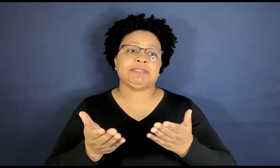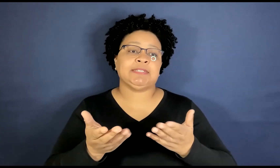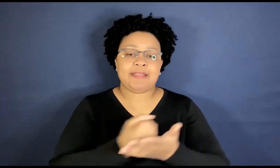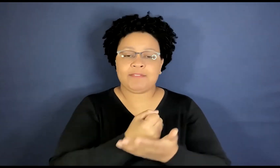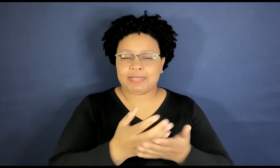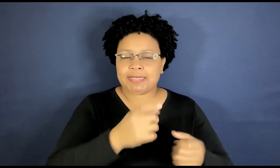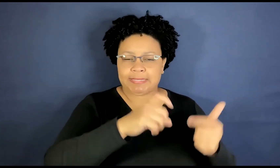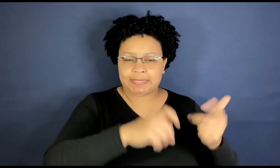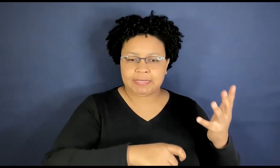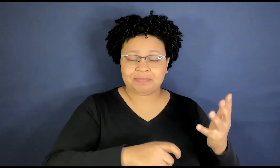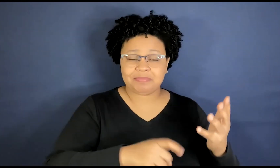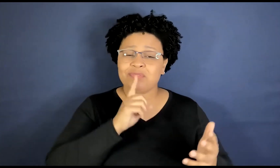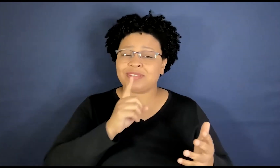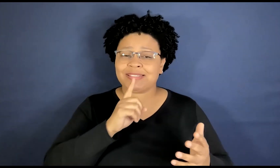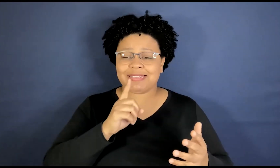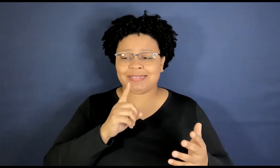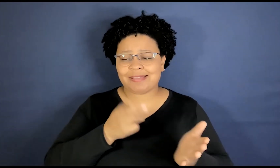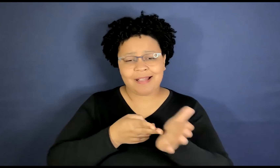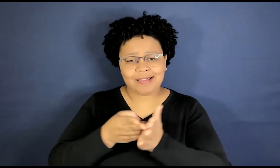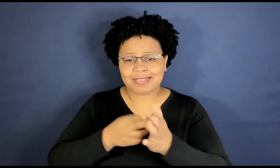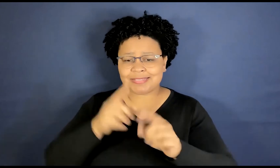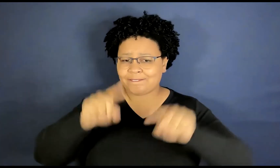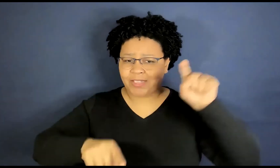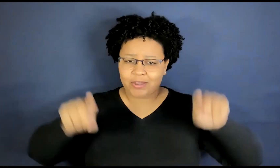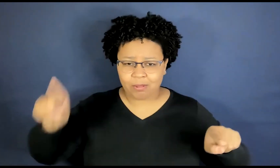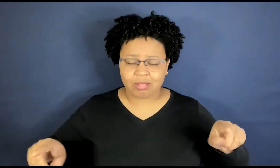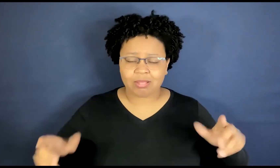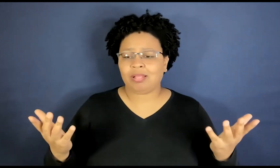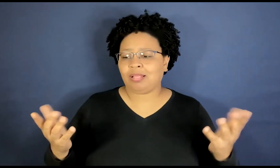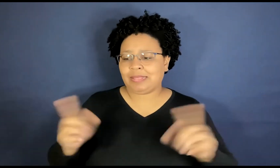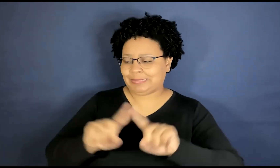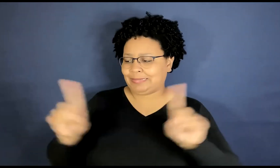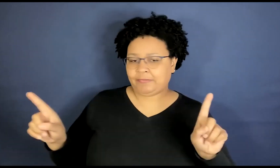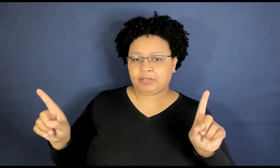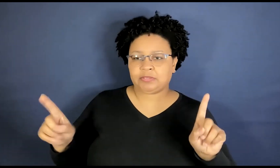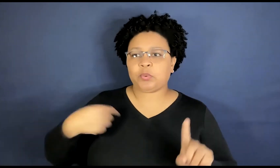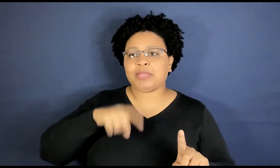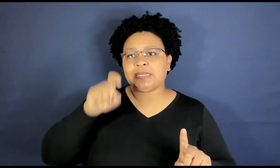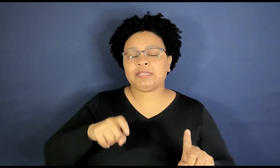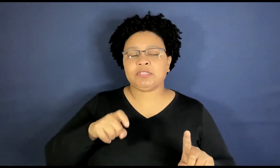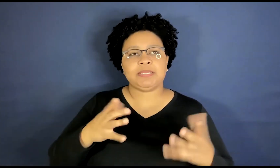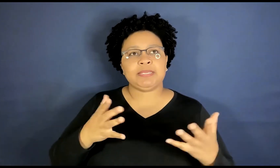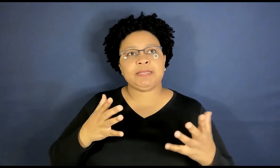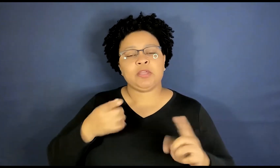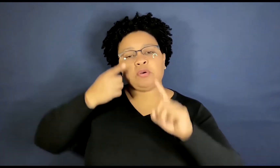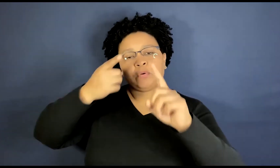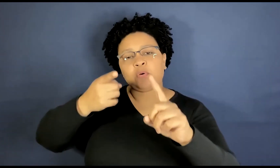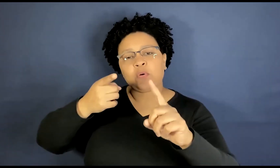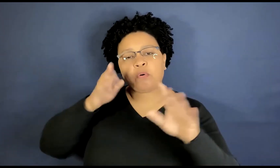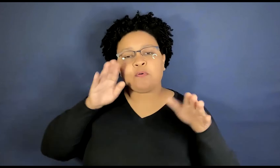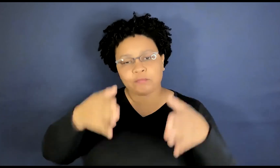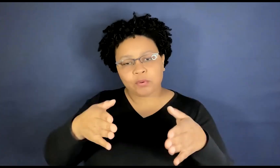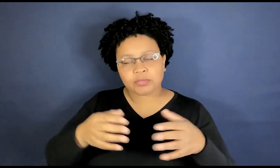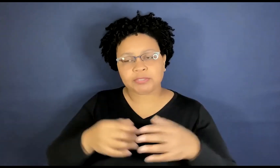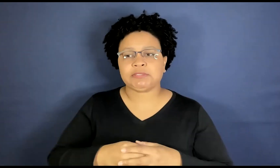a variable, right? So it's this idea that we need to be very intentional. And that's something that we've done